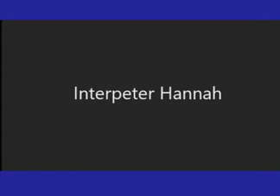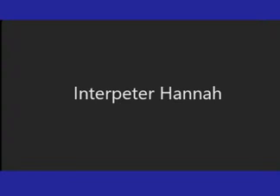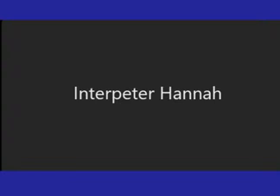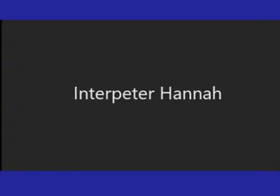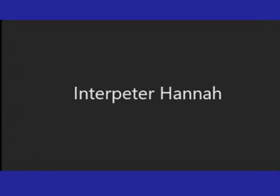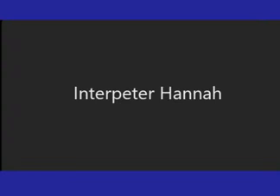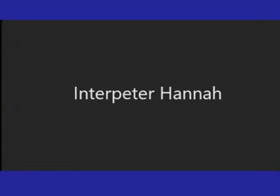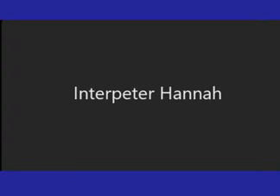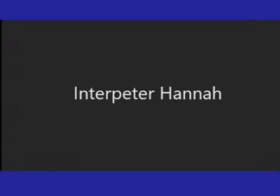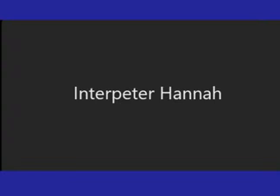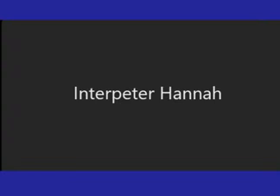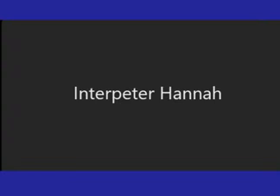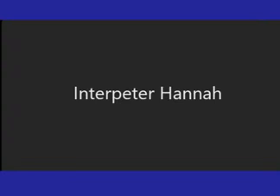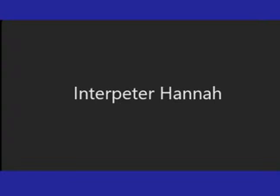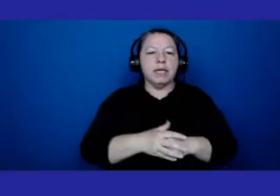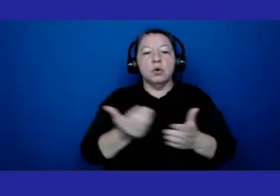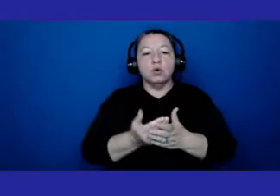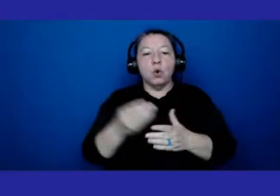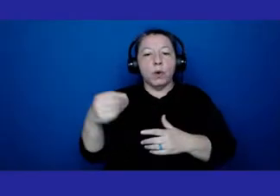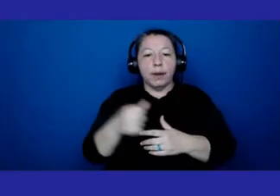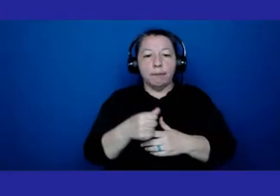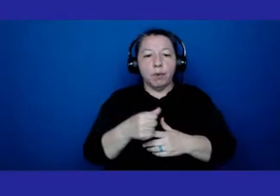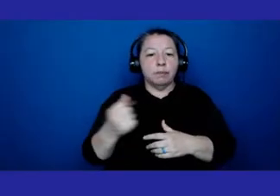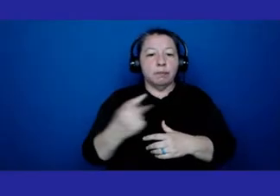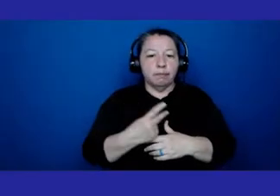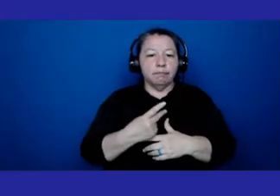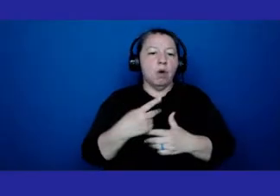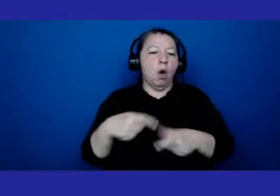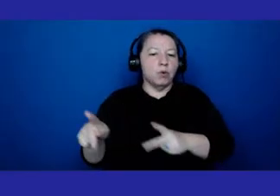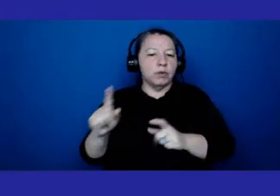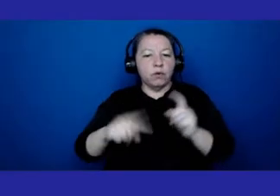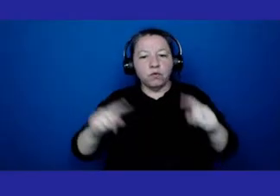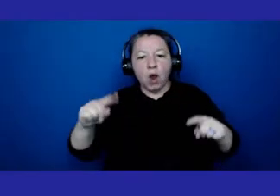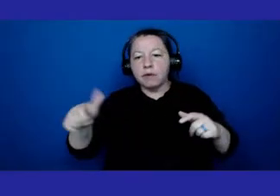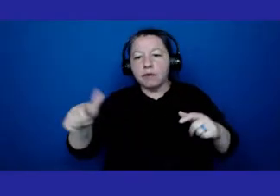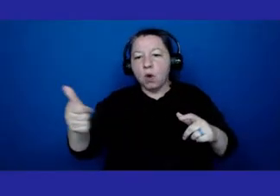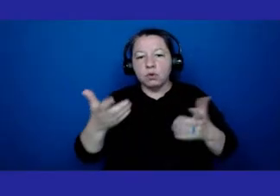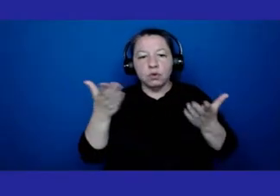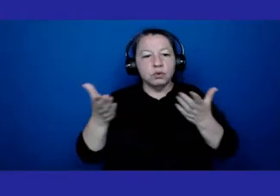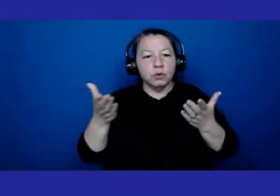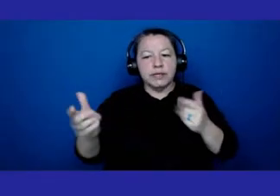New reimbursement opportunities for a variety of other, you know, services.